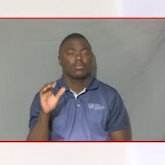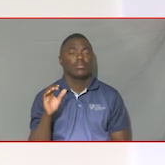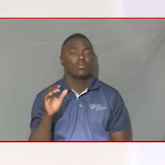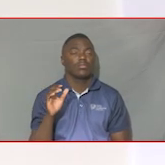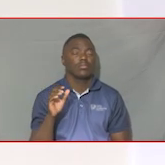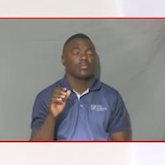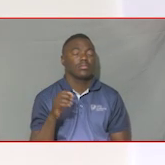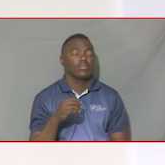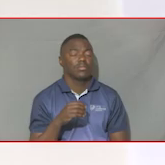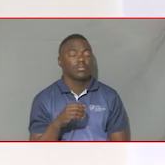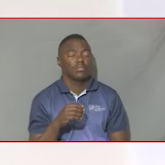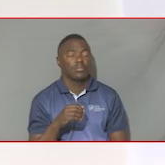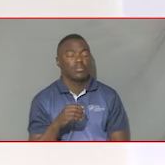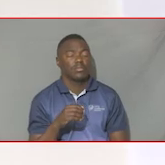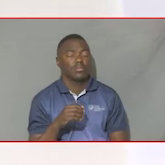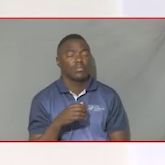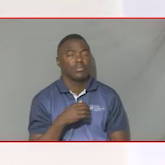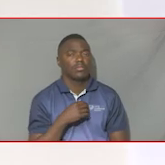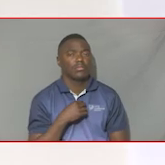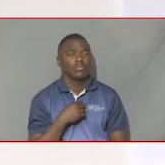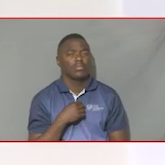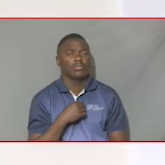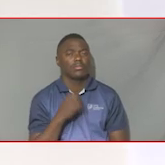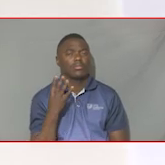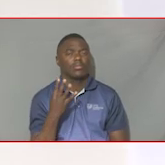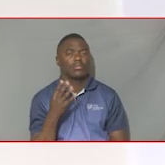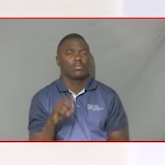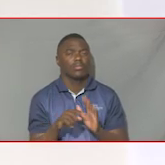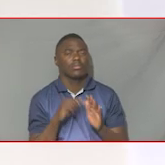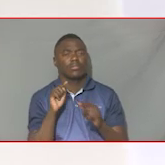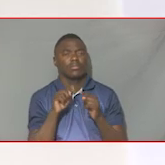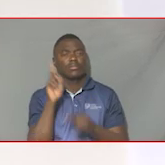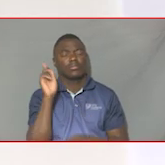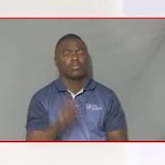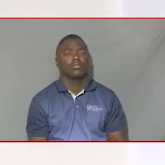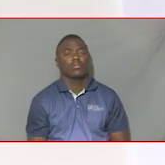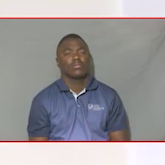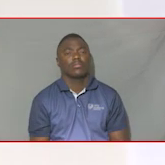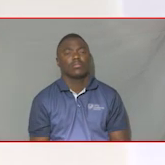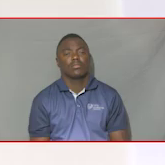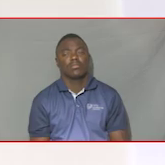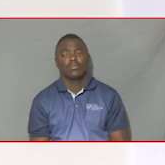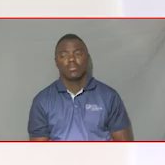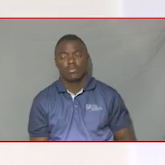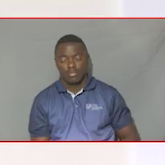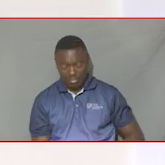stat. And then I'm going to 4, which is variance. And to work out the standard deviation, I press